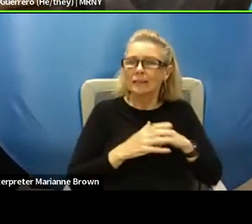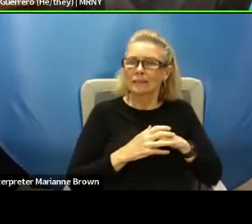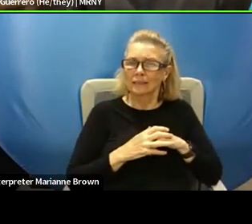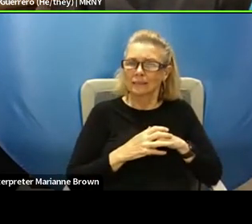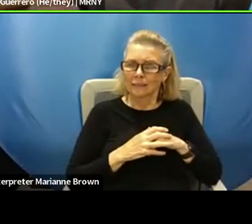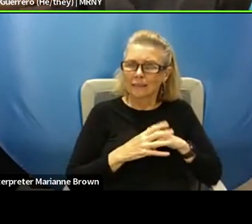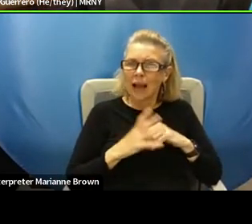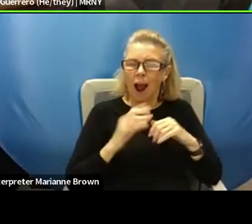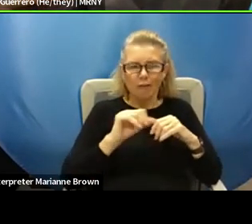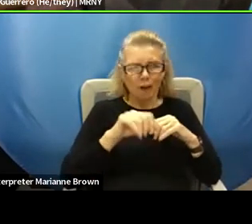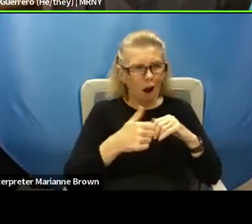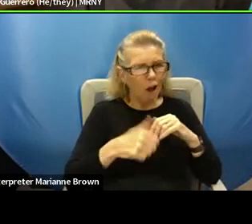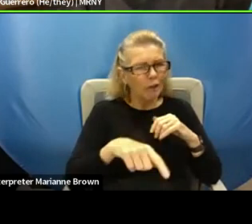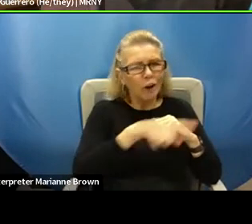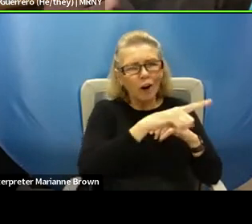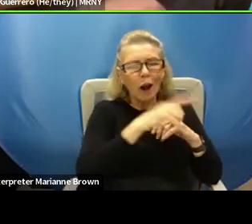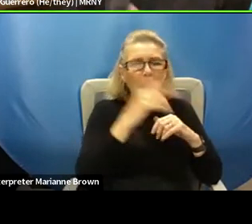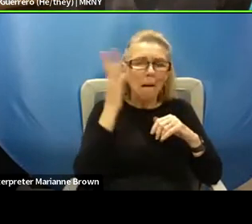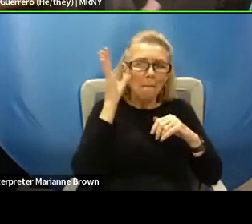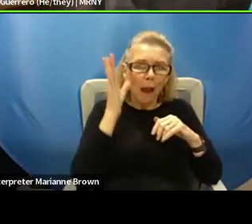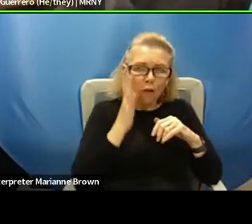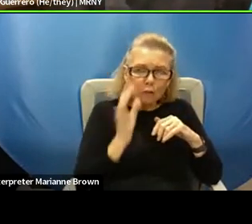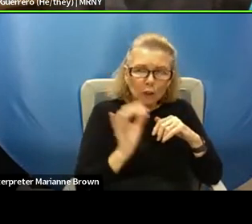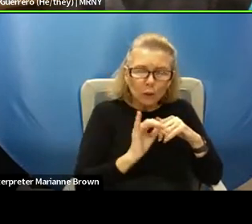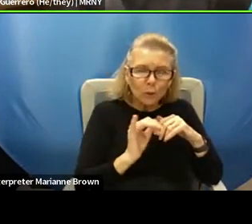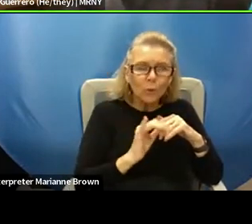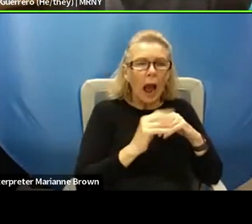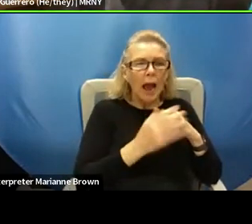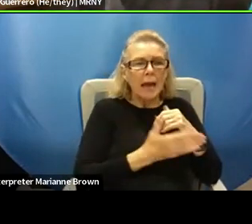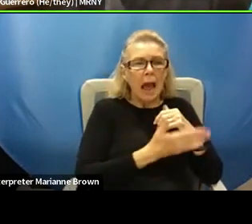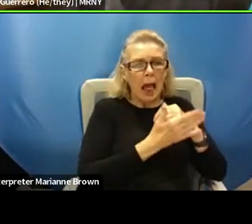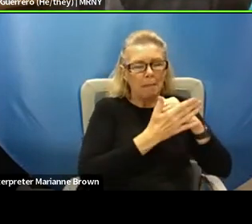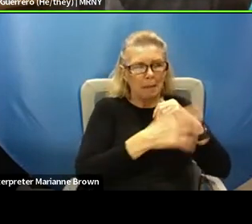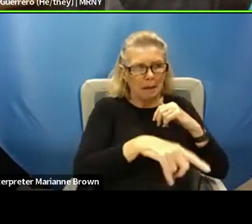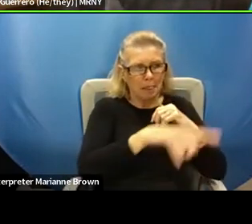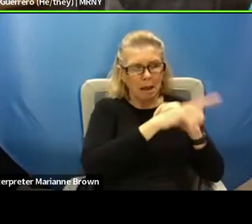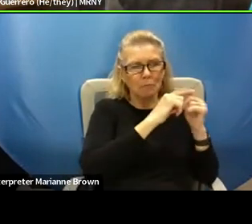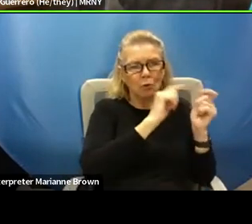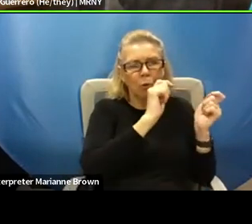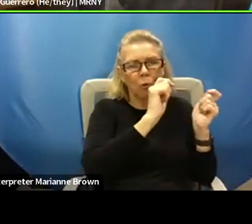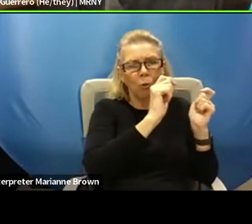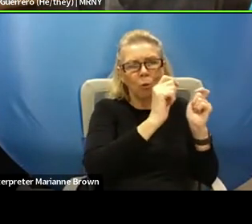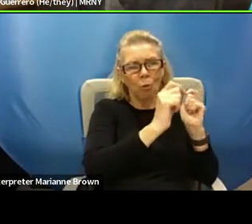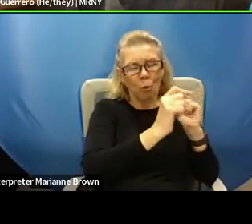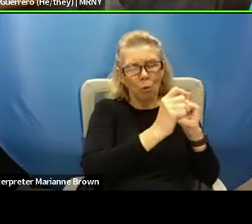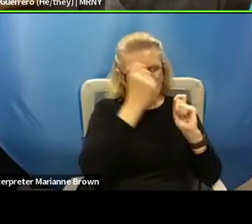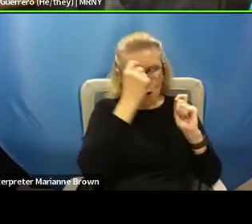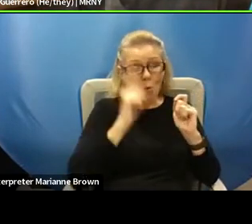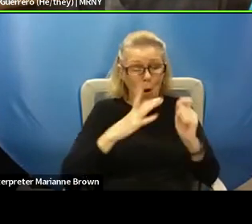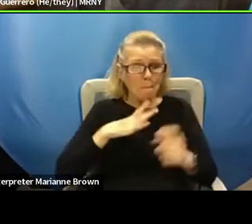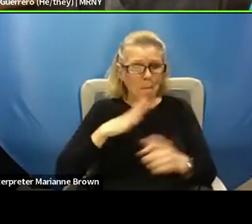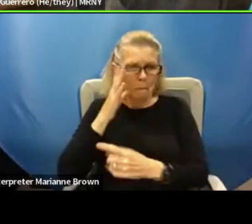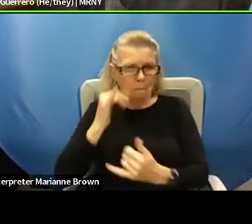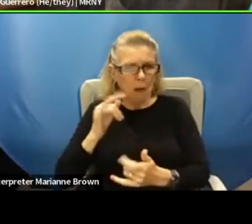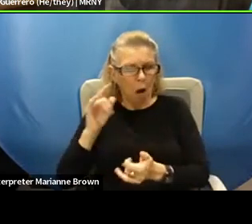other parents and also like helping them arrive to where she's at the moment. And I think, I think